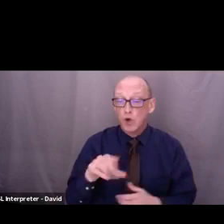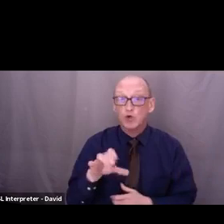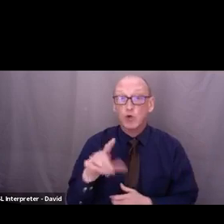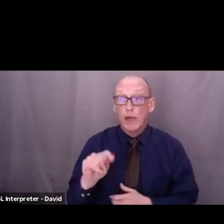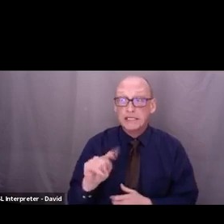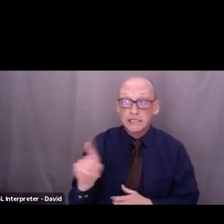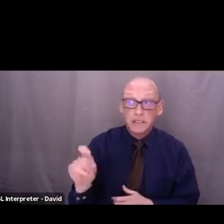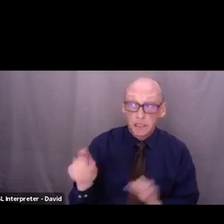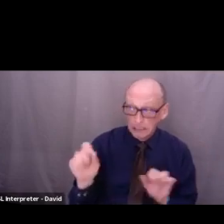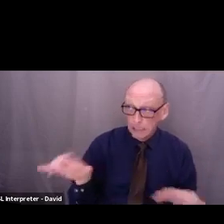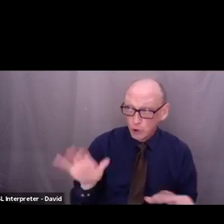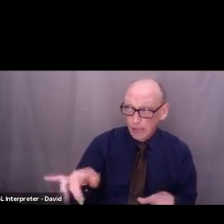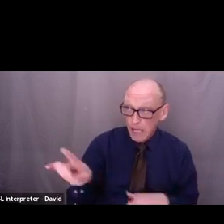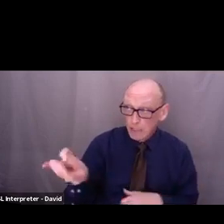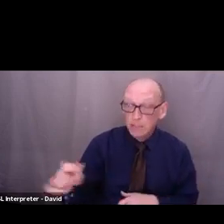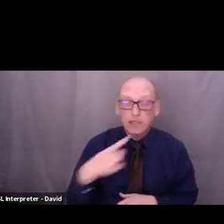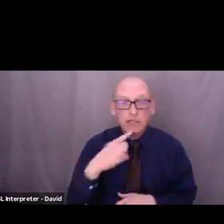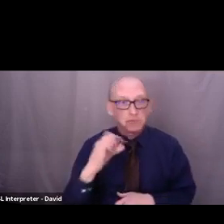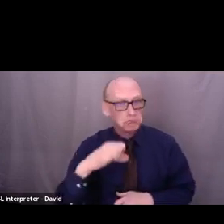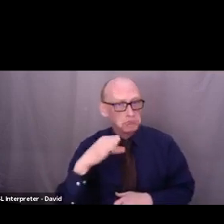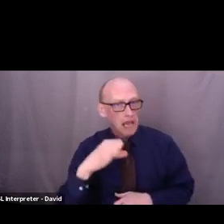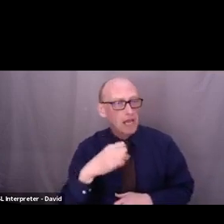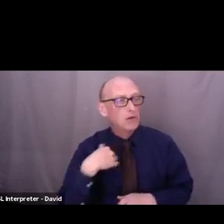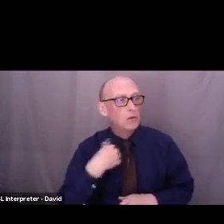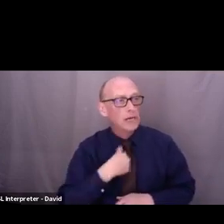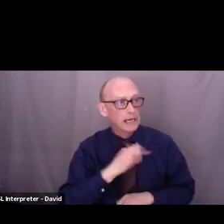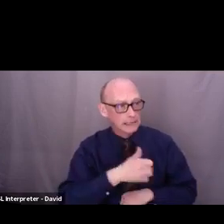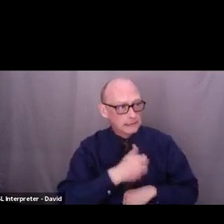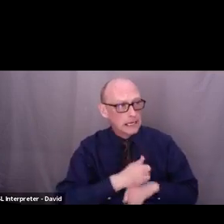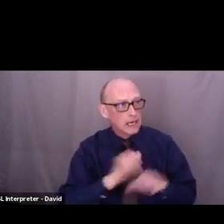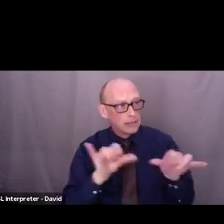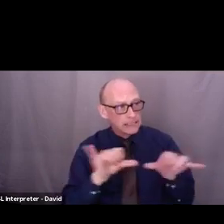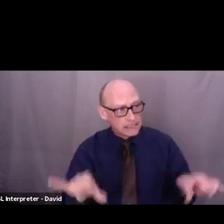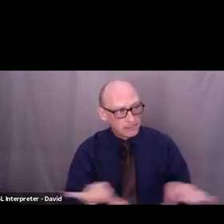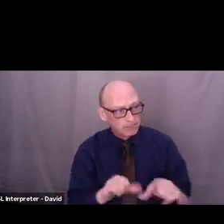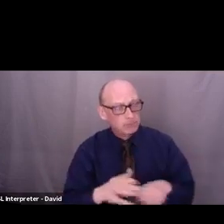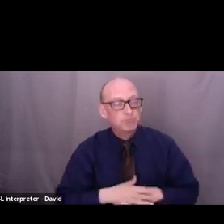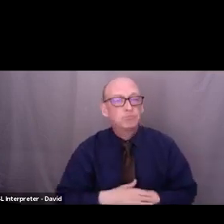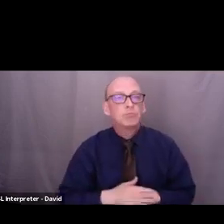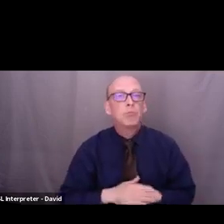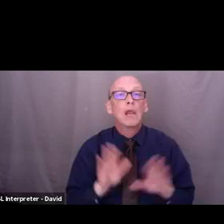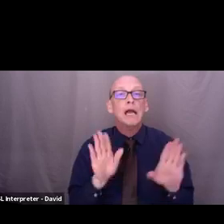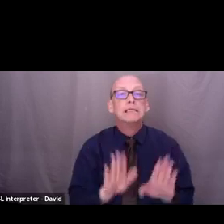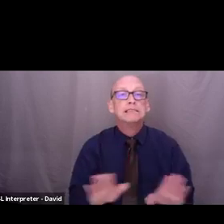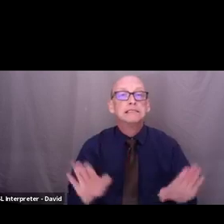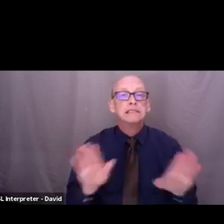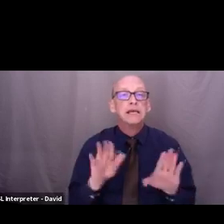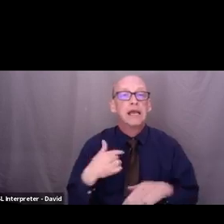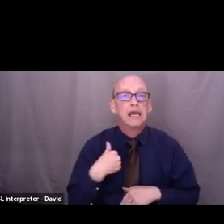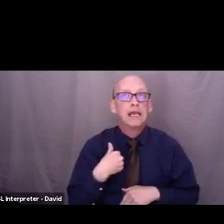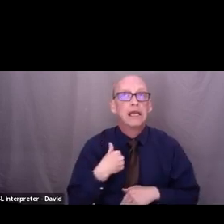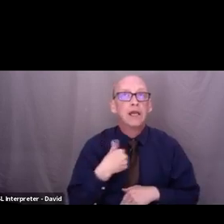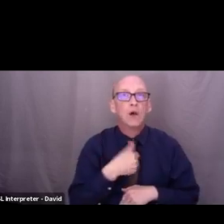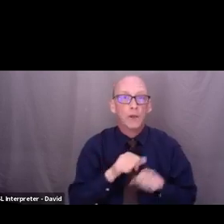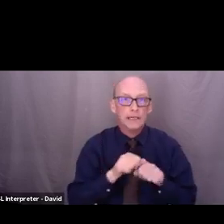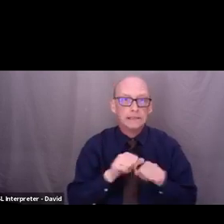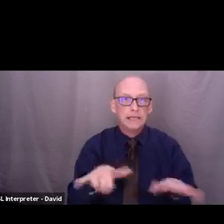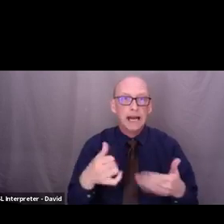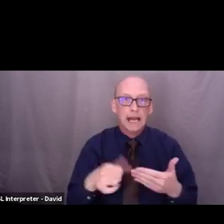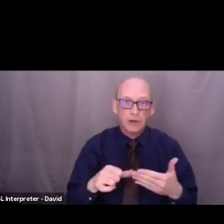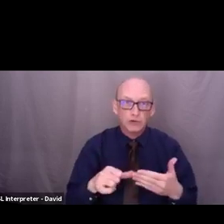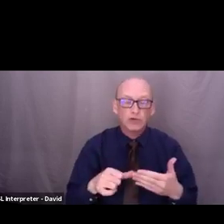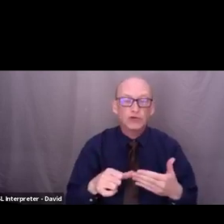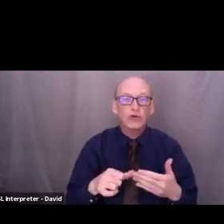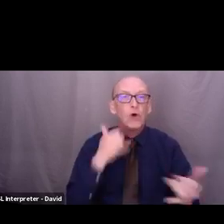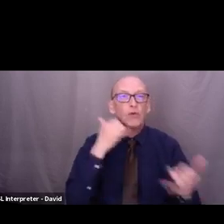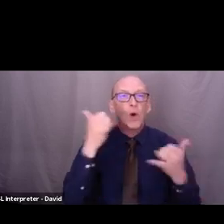said, absolutely, let's get a system in place. So Sunday we sent out, Sunday and today, letters went out, phone